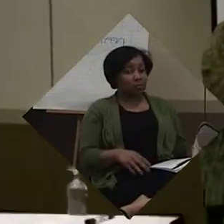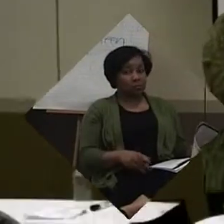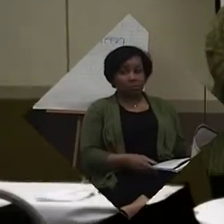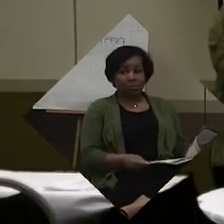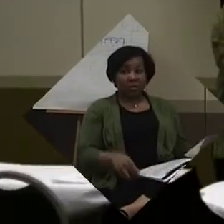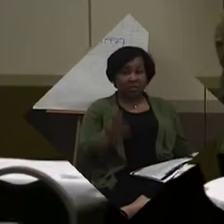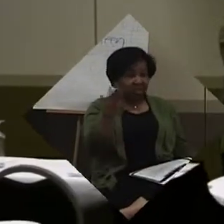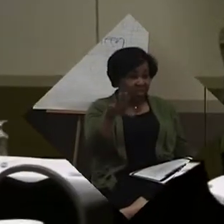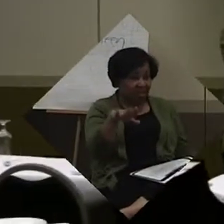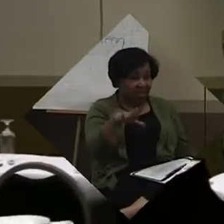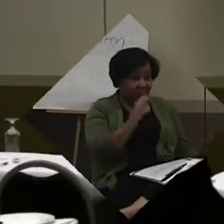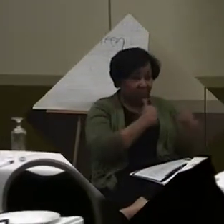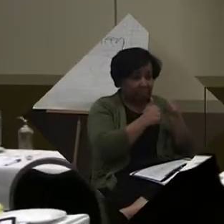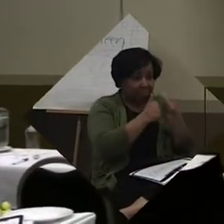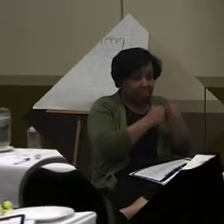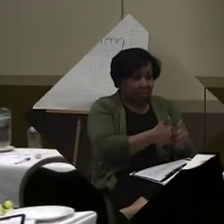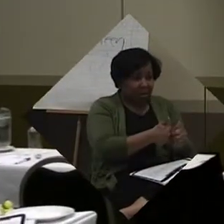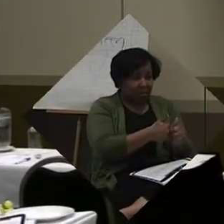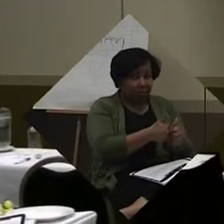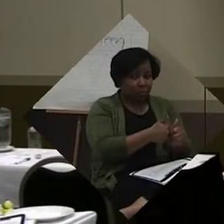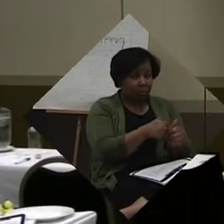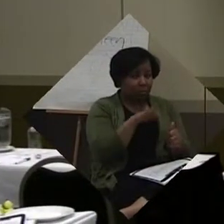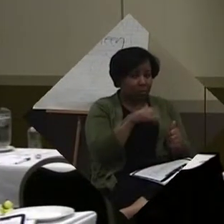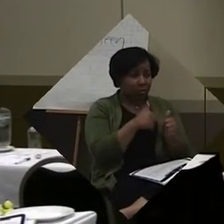Based on just that first or